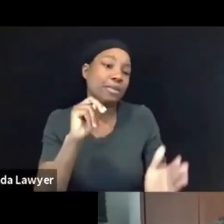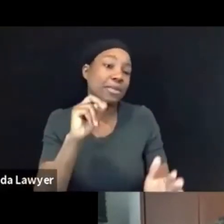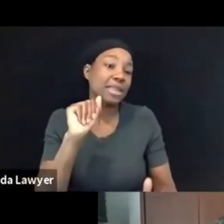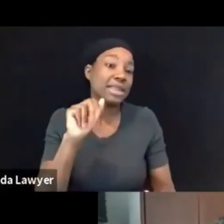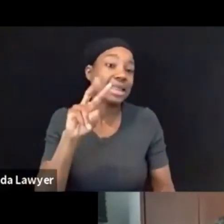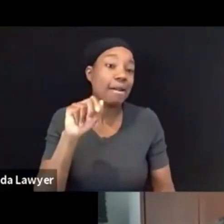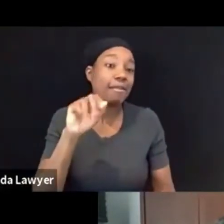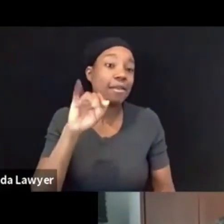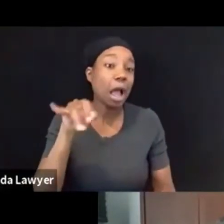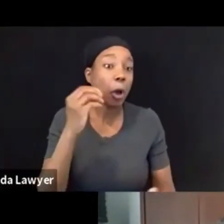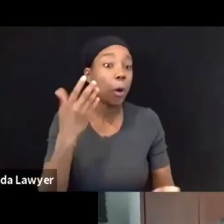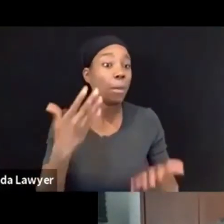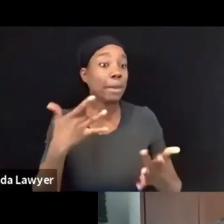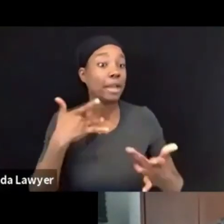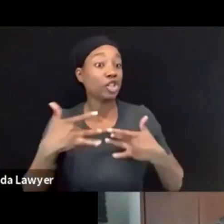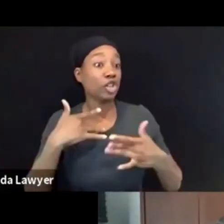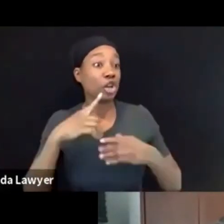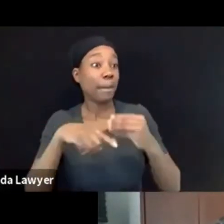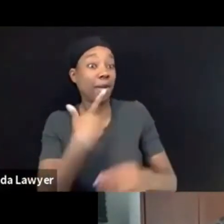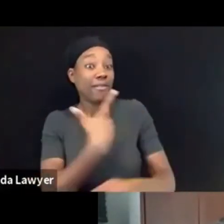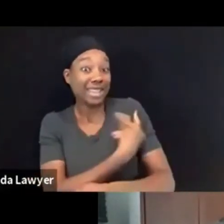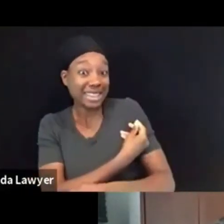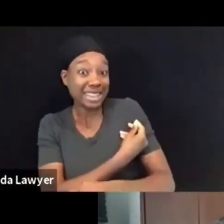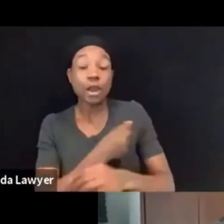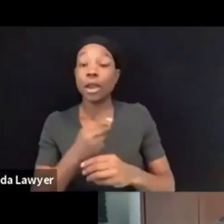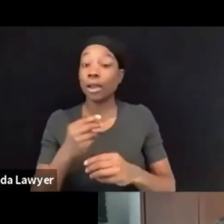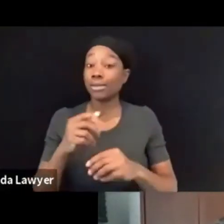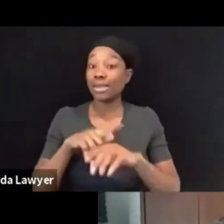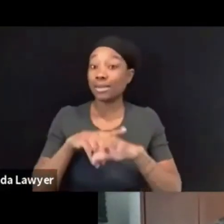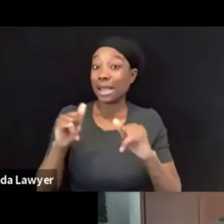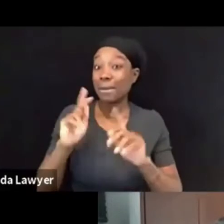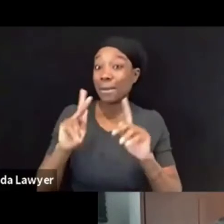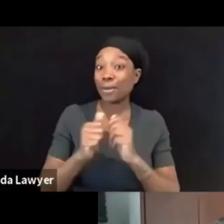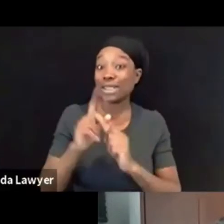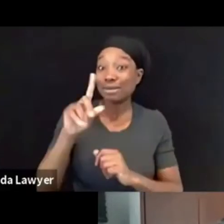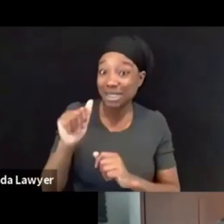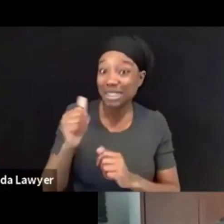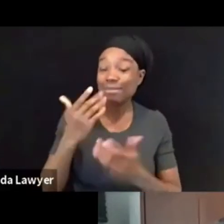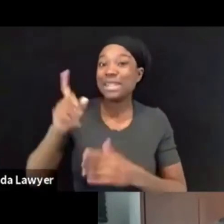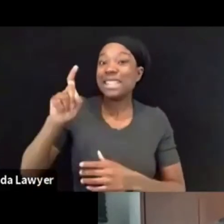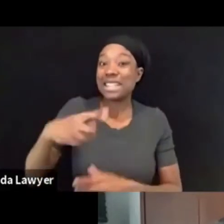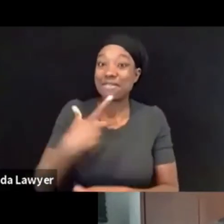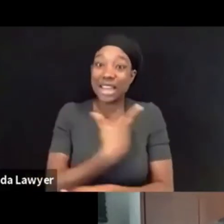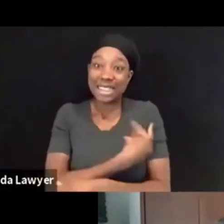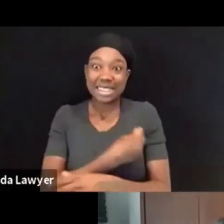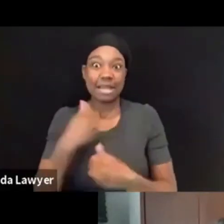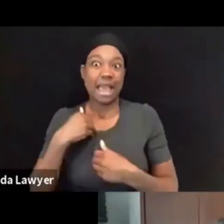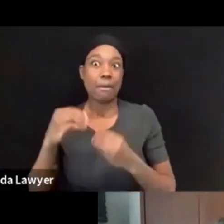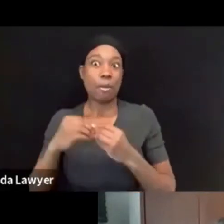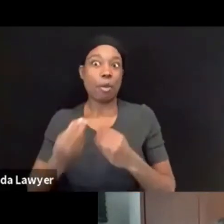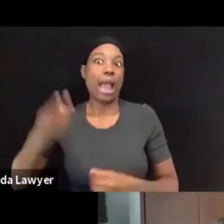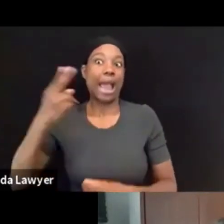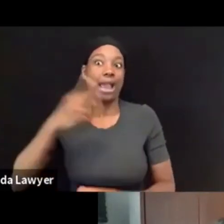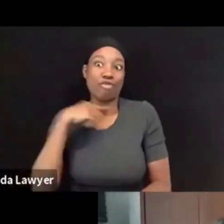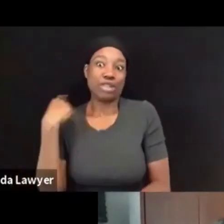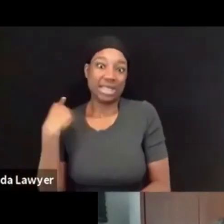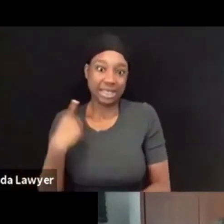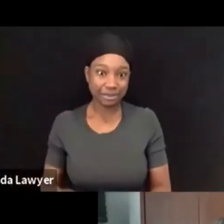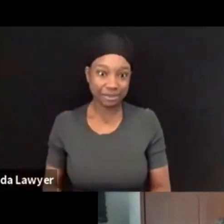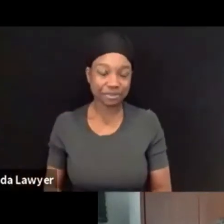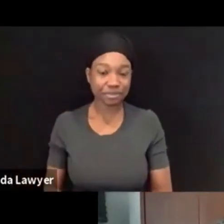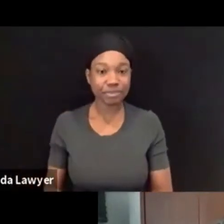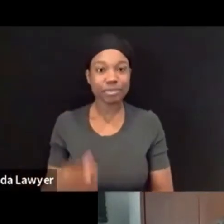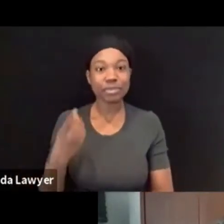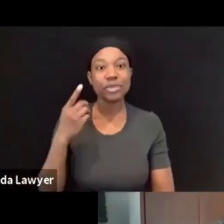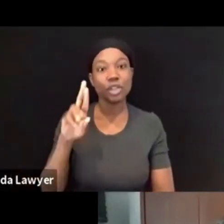but also people with disabilities who might need that or be at a greater risk? I think that's such a great question. One